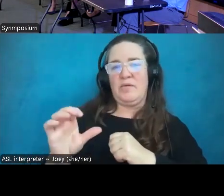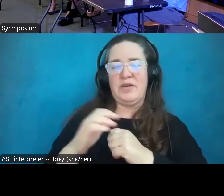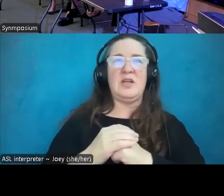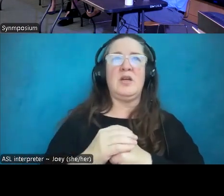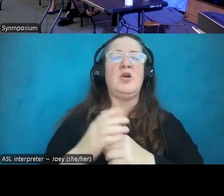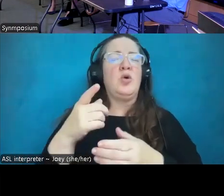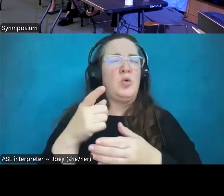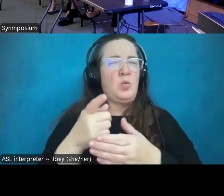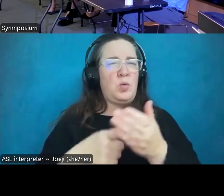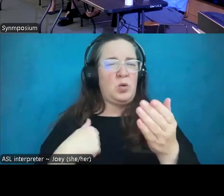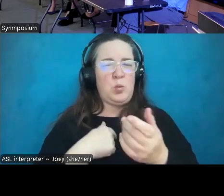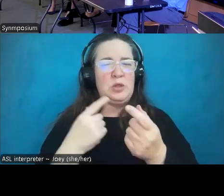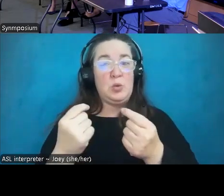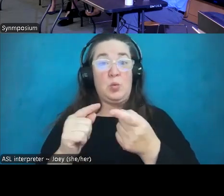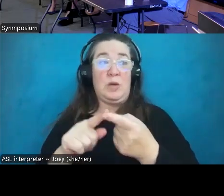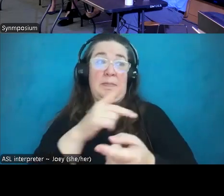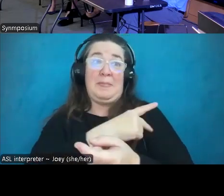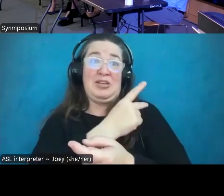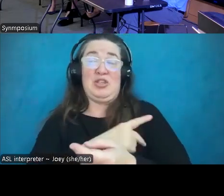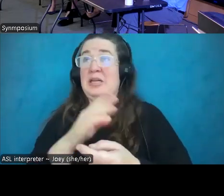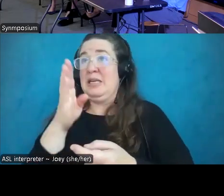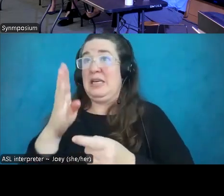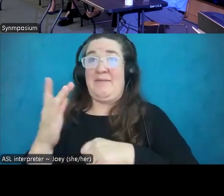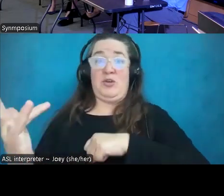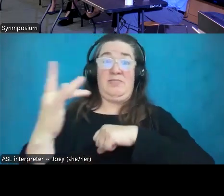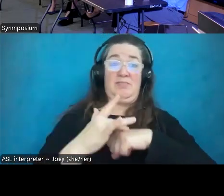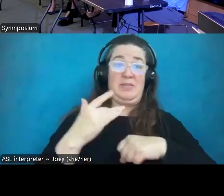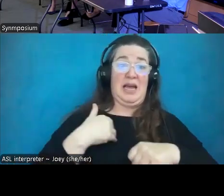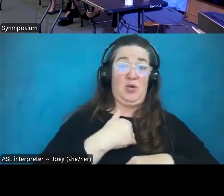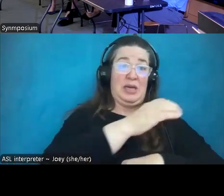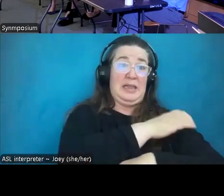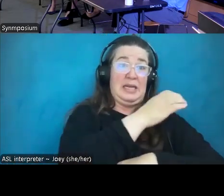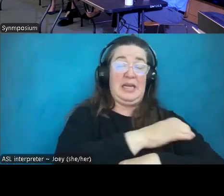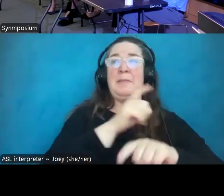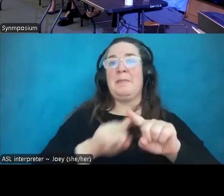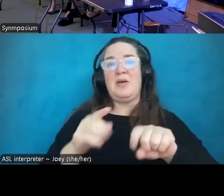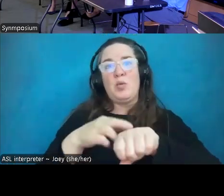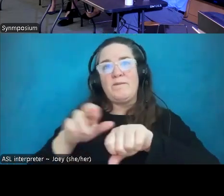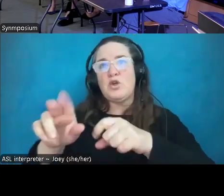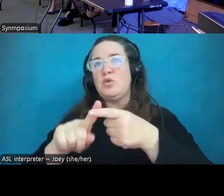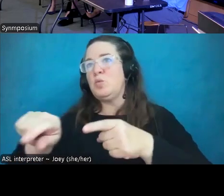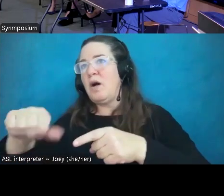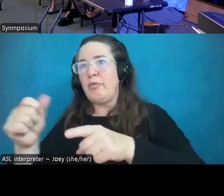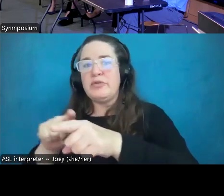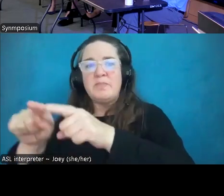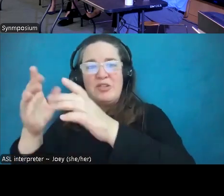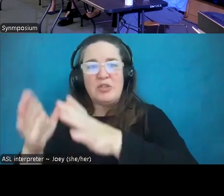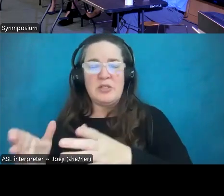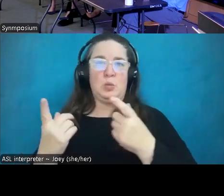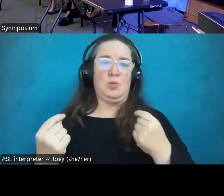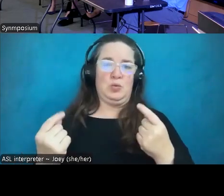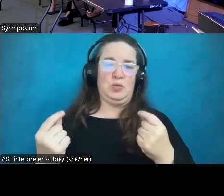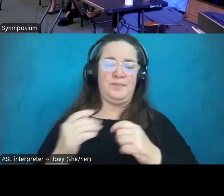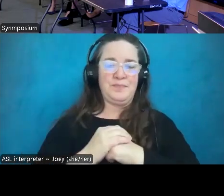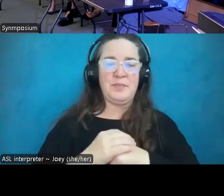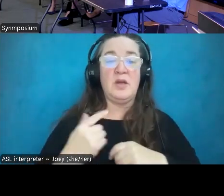multiple subspecialists without ever having a touch point in our clinic? I think there are two ways to approach that. So we're fortunate